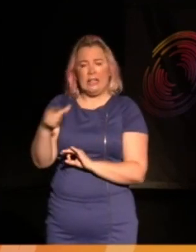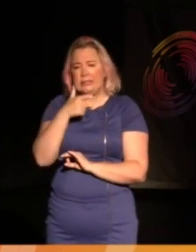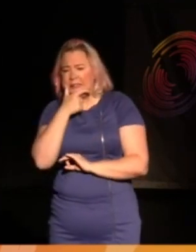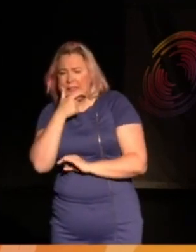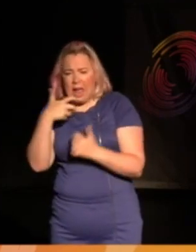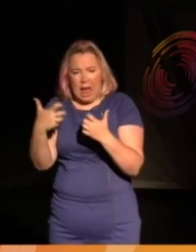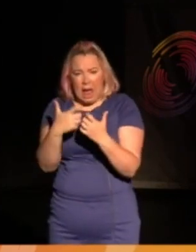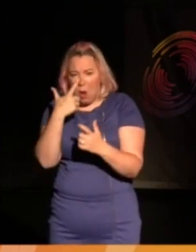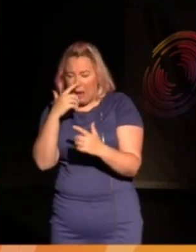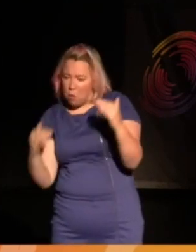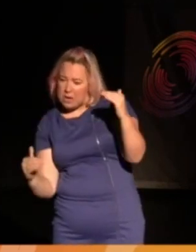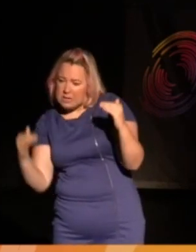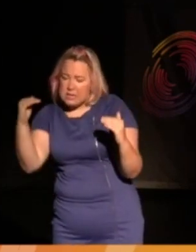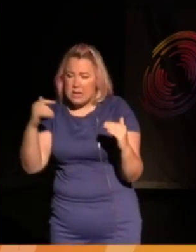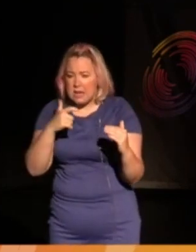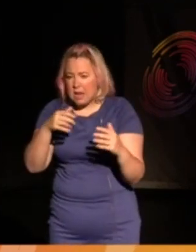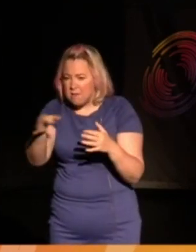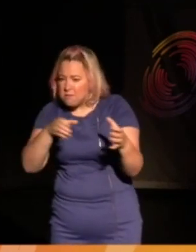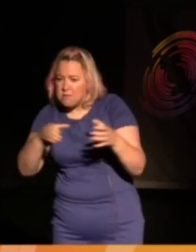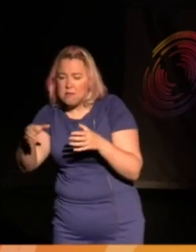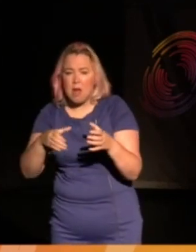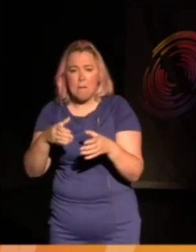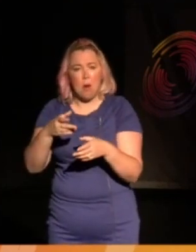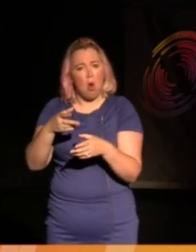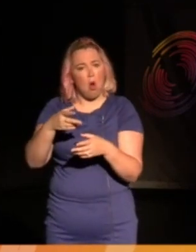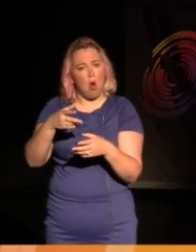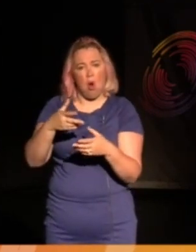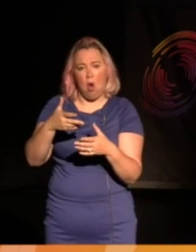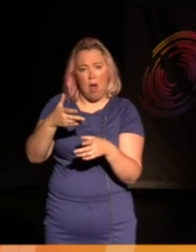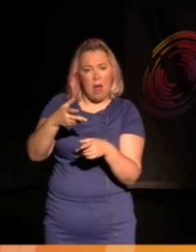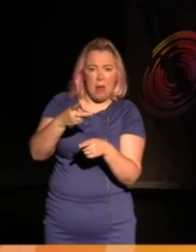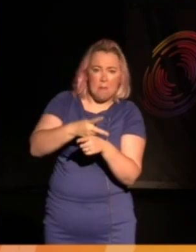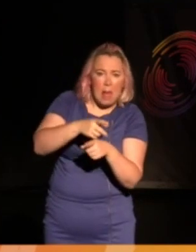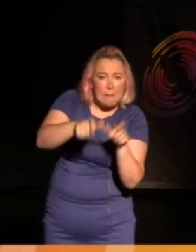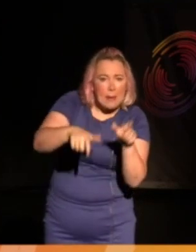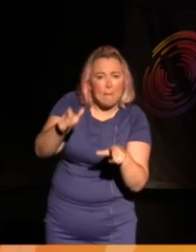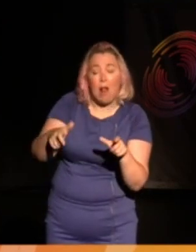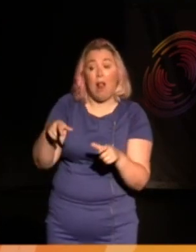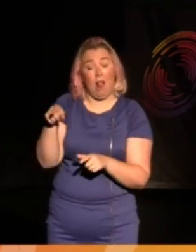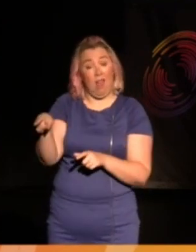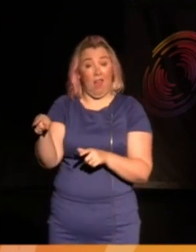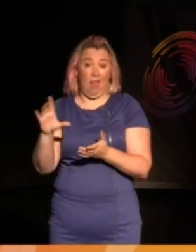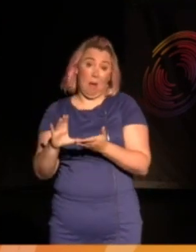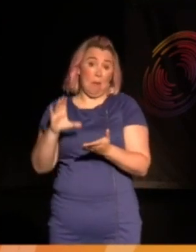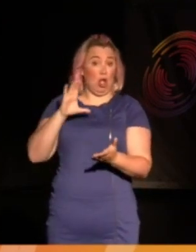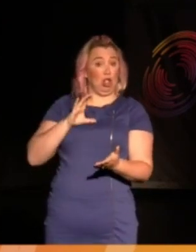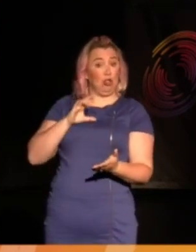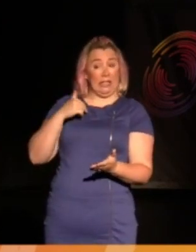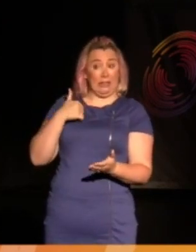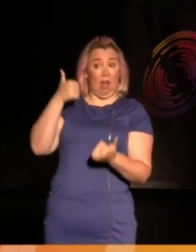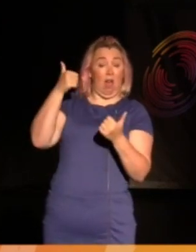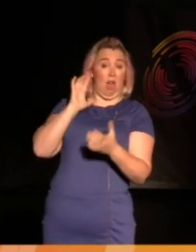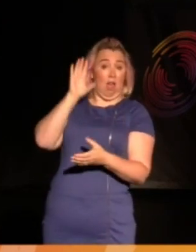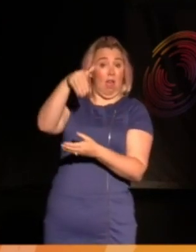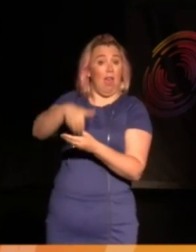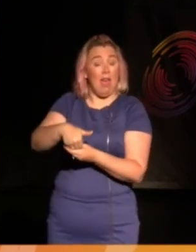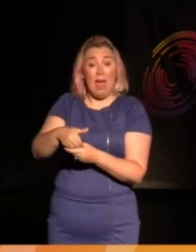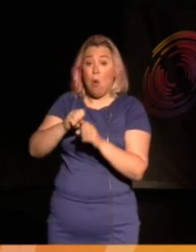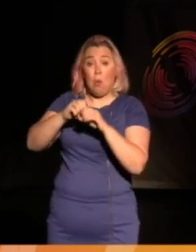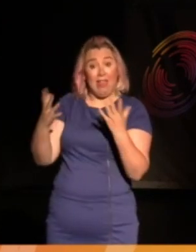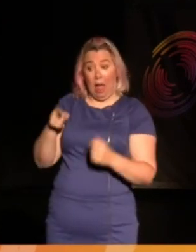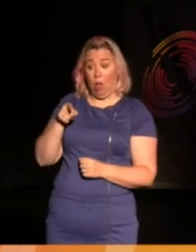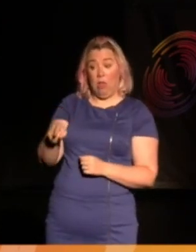and so gave bursaries to underrepresented groups in journalism. And without it, I would have chosen another